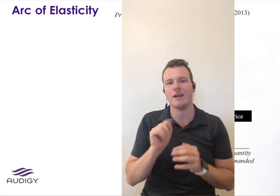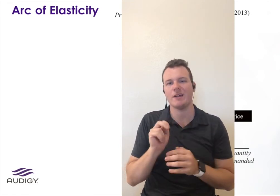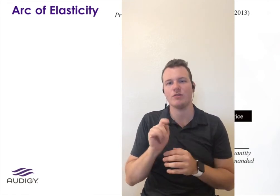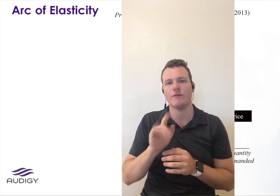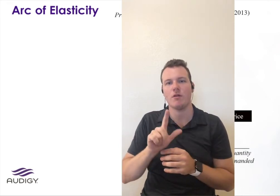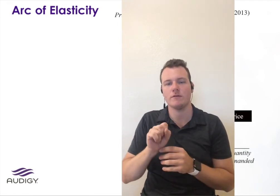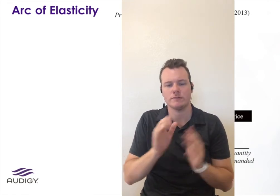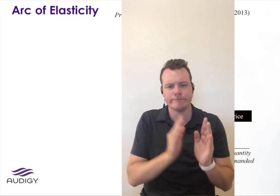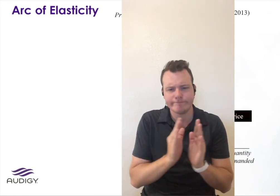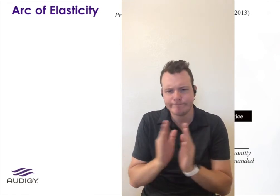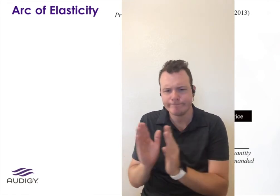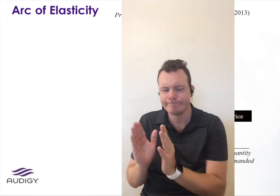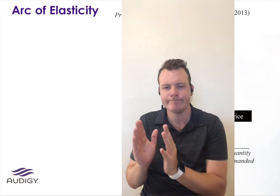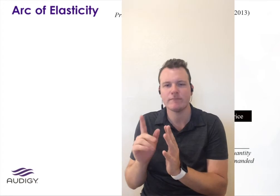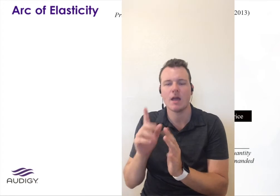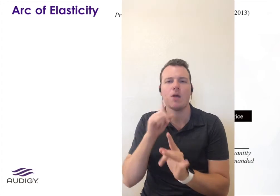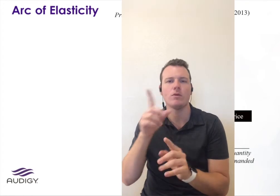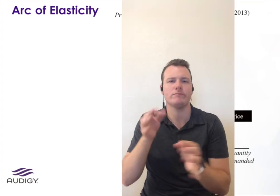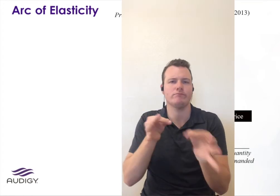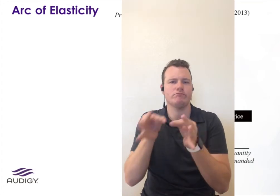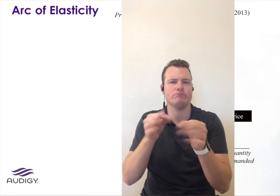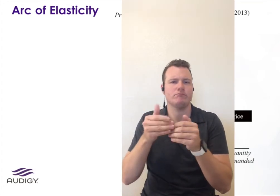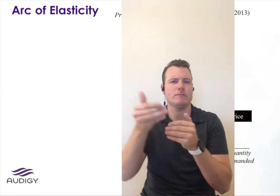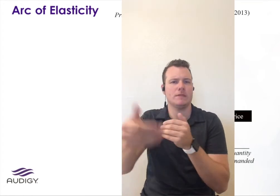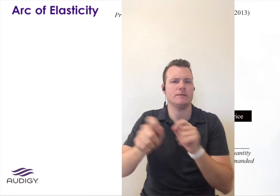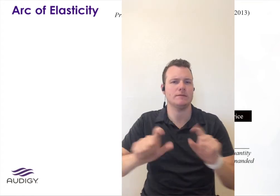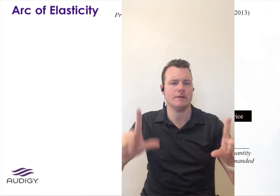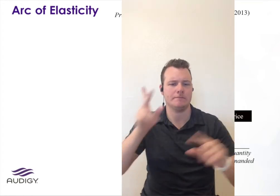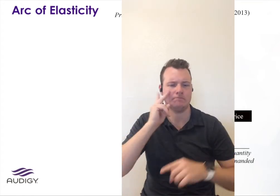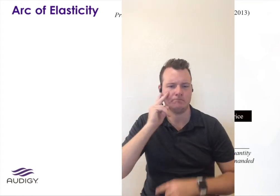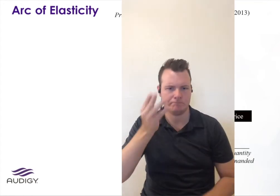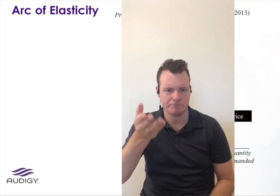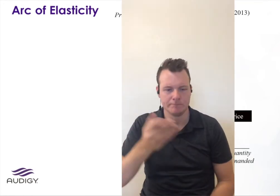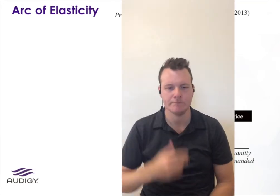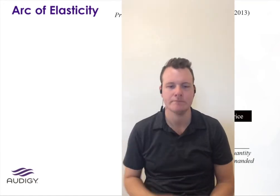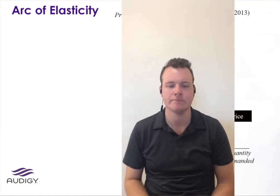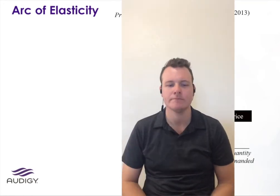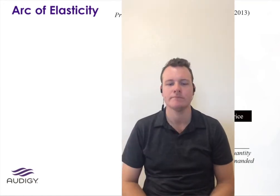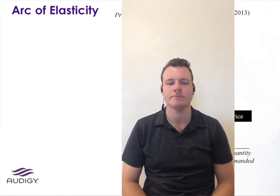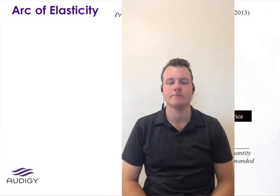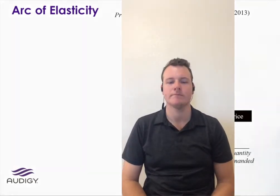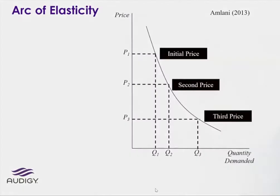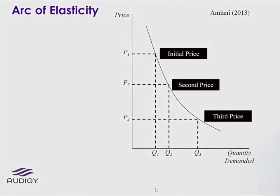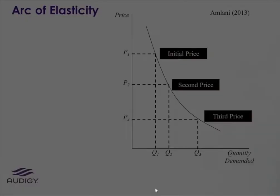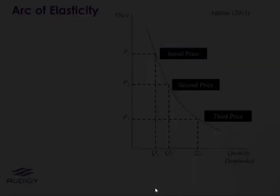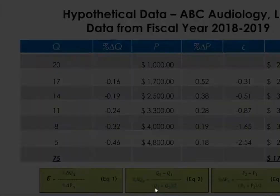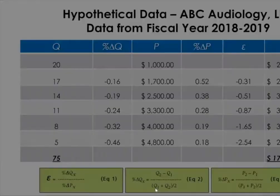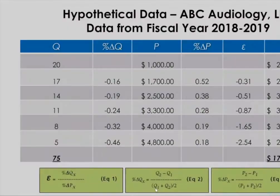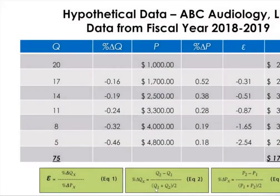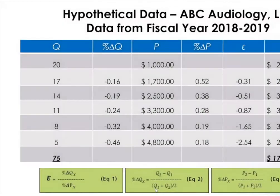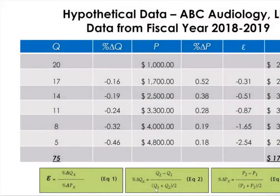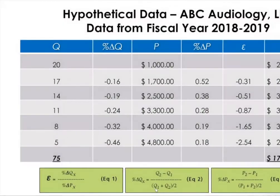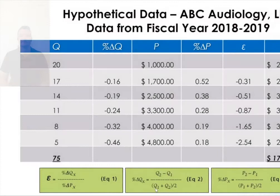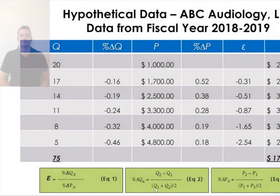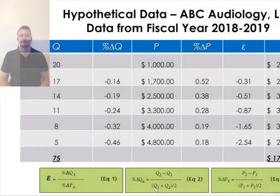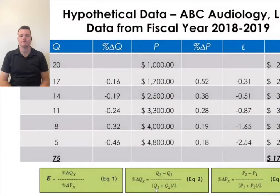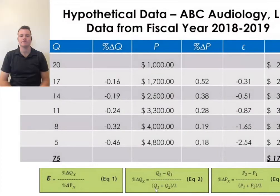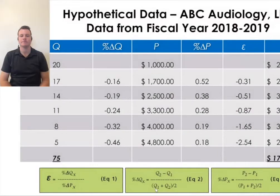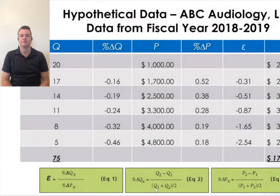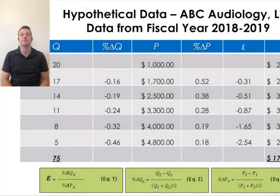pricing within the entire scope of my practice. So let me show you this on the next slide, please.